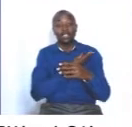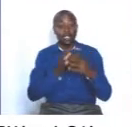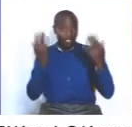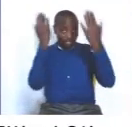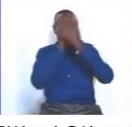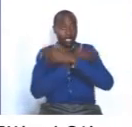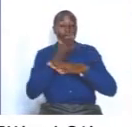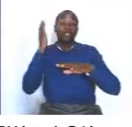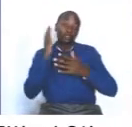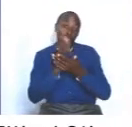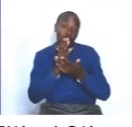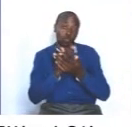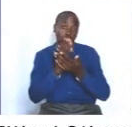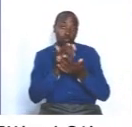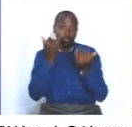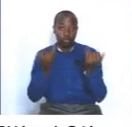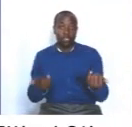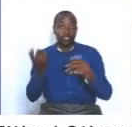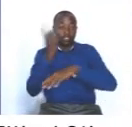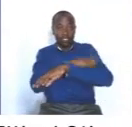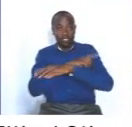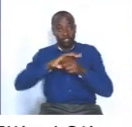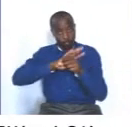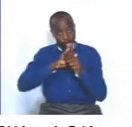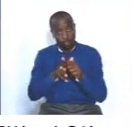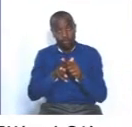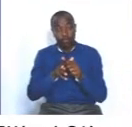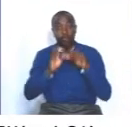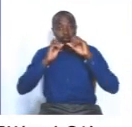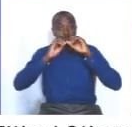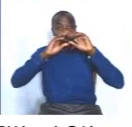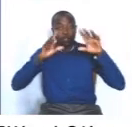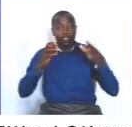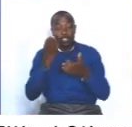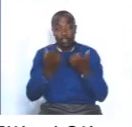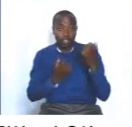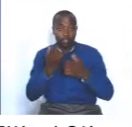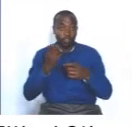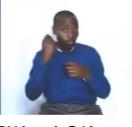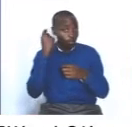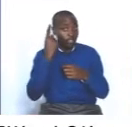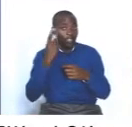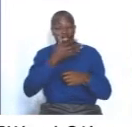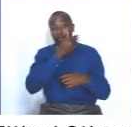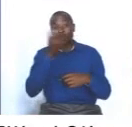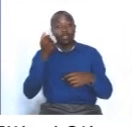our world is, especially these days with the COVID-19. Bless our efforts to understand better